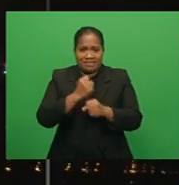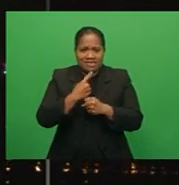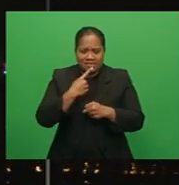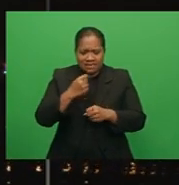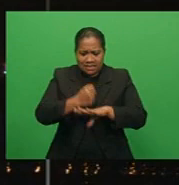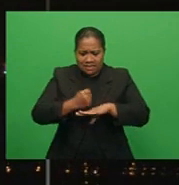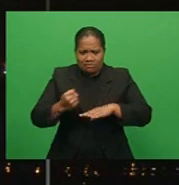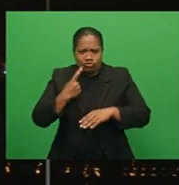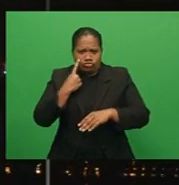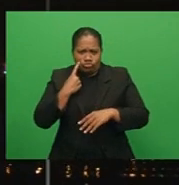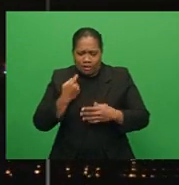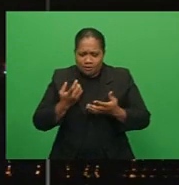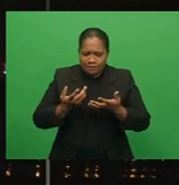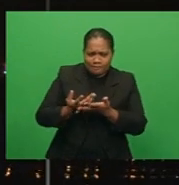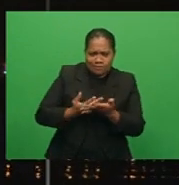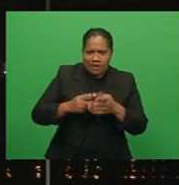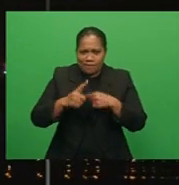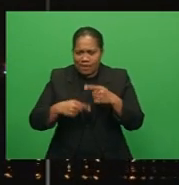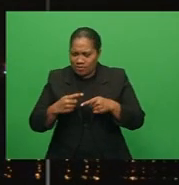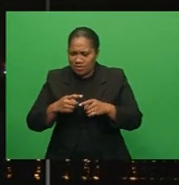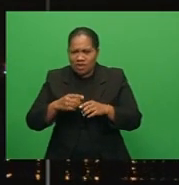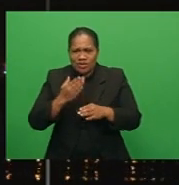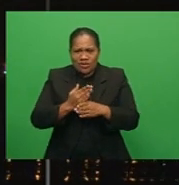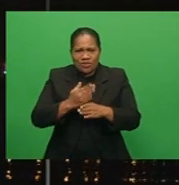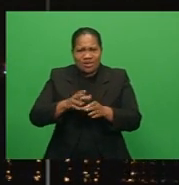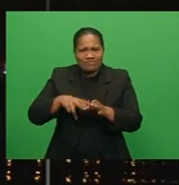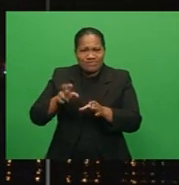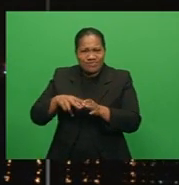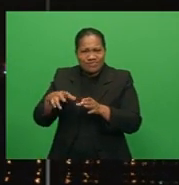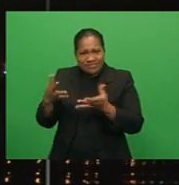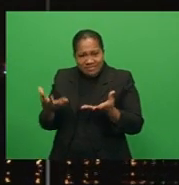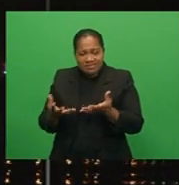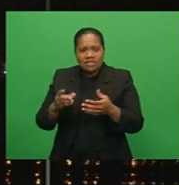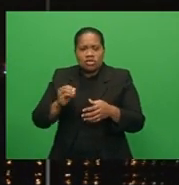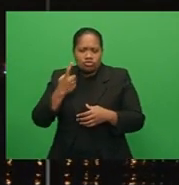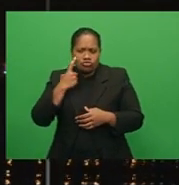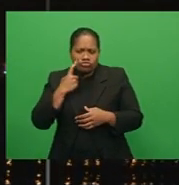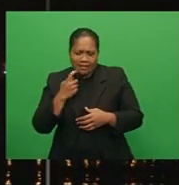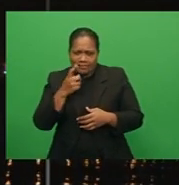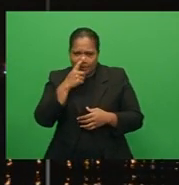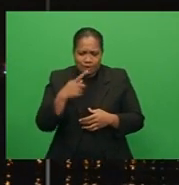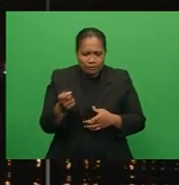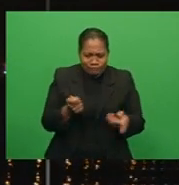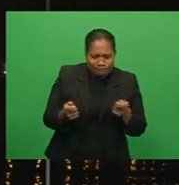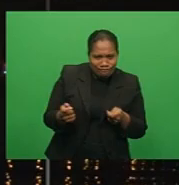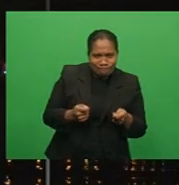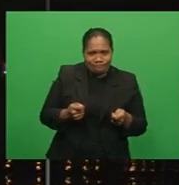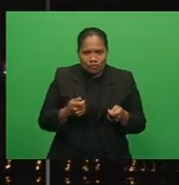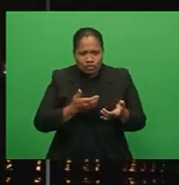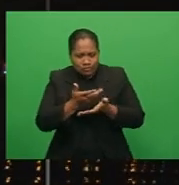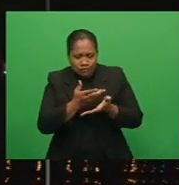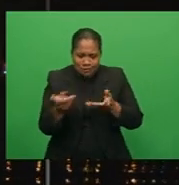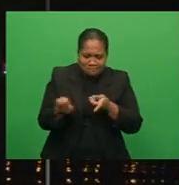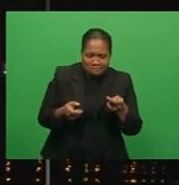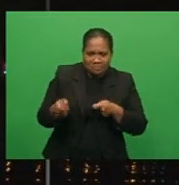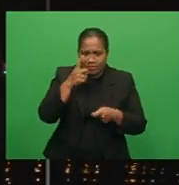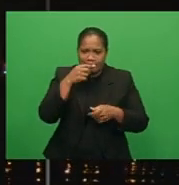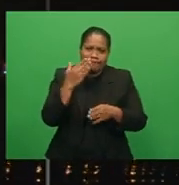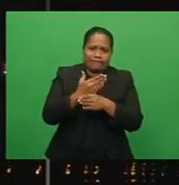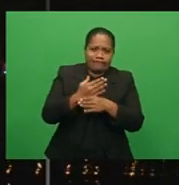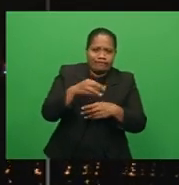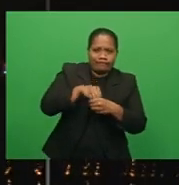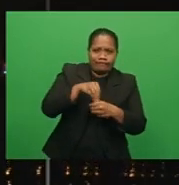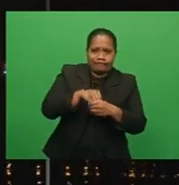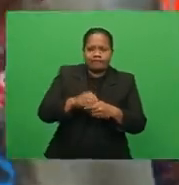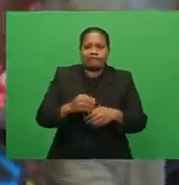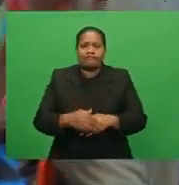caused by COVID-19. Kelly Vadala reports that several employers have come on board, eager to hire staff based on the government